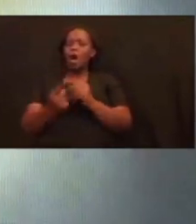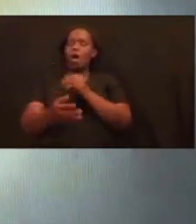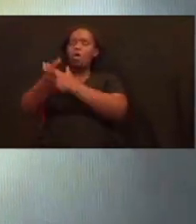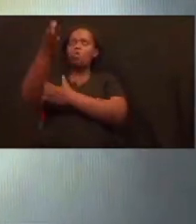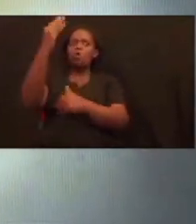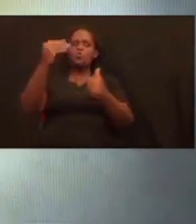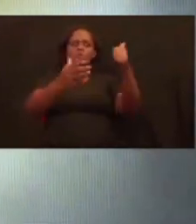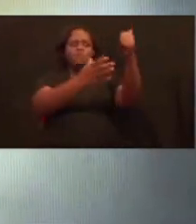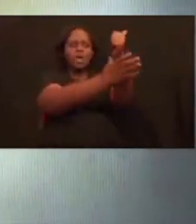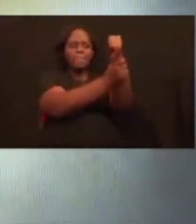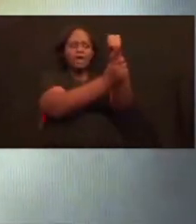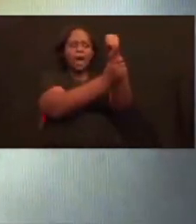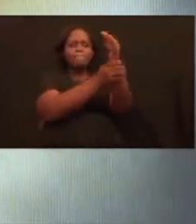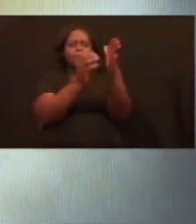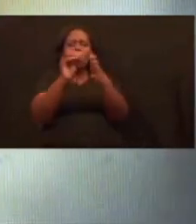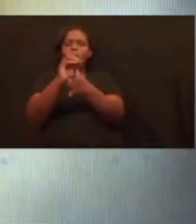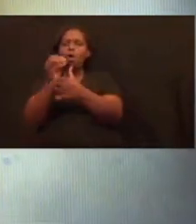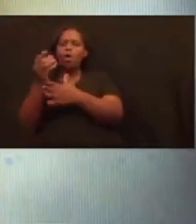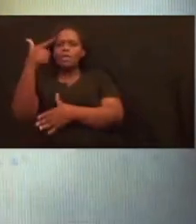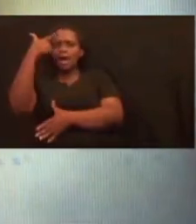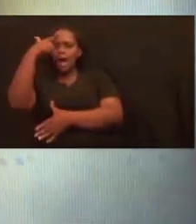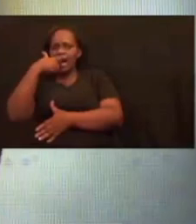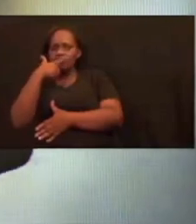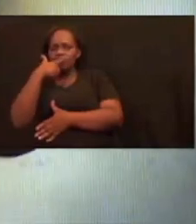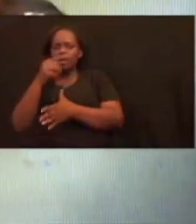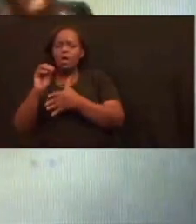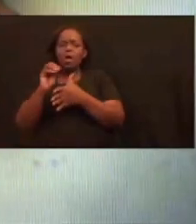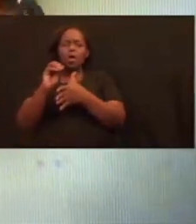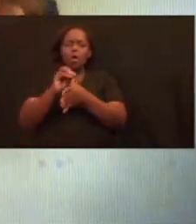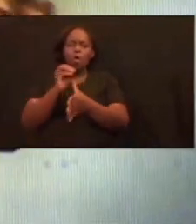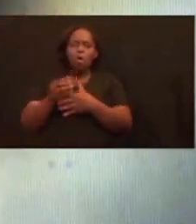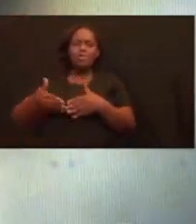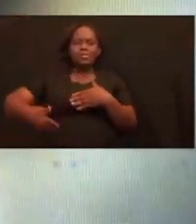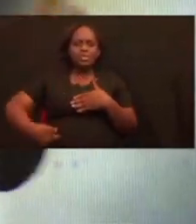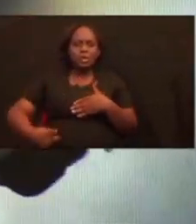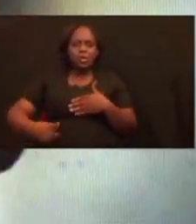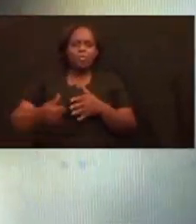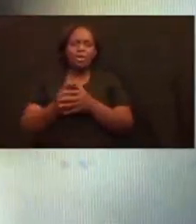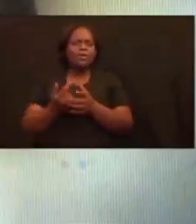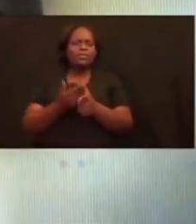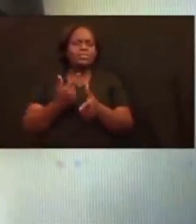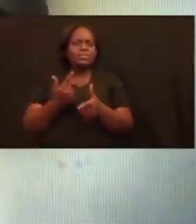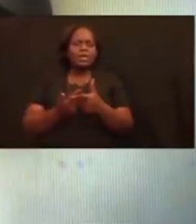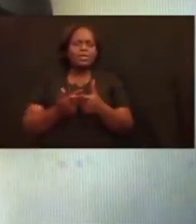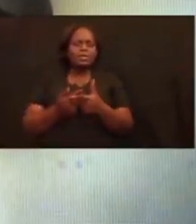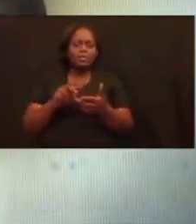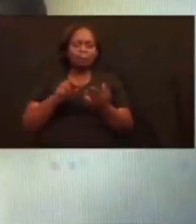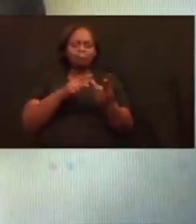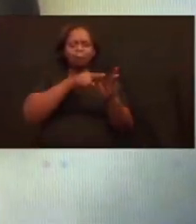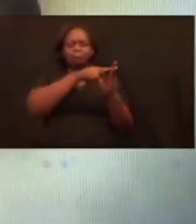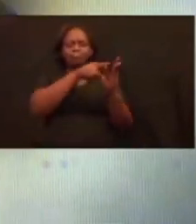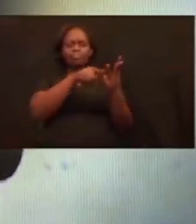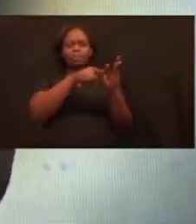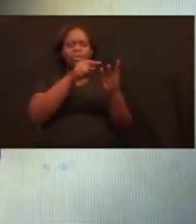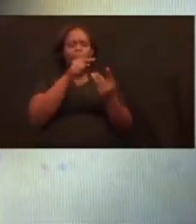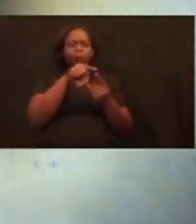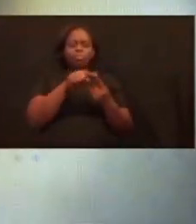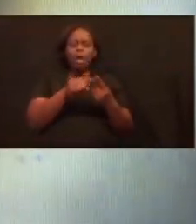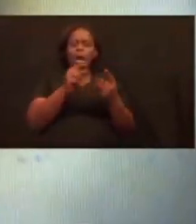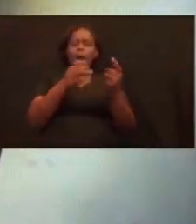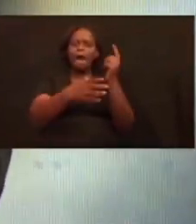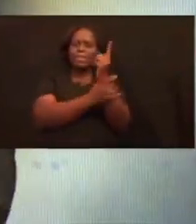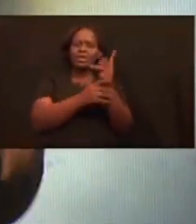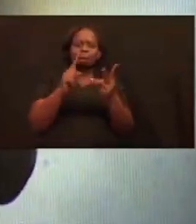and the God of Jacob is the same God, but his expression across these three people are different. Are we together